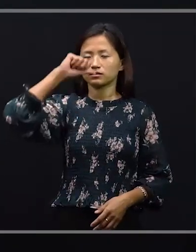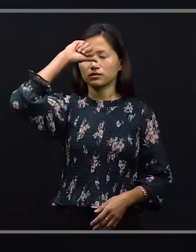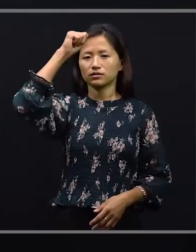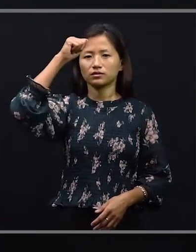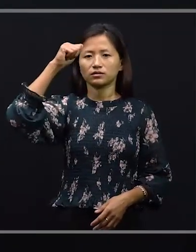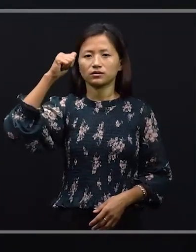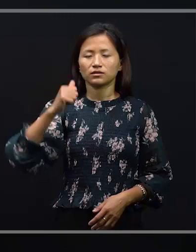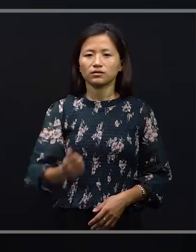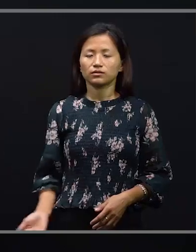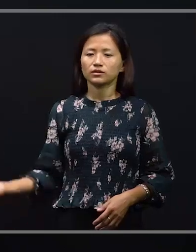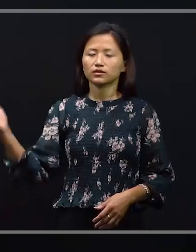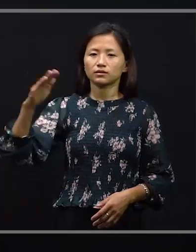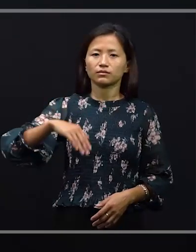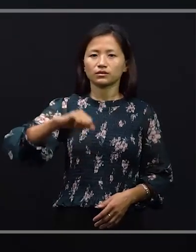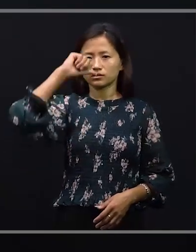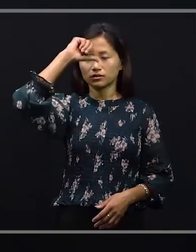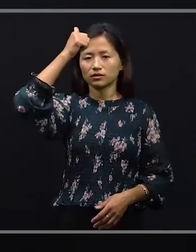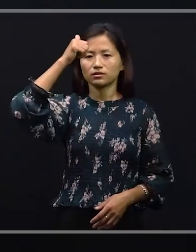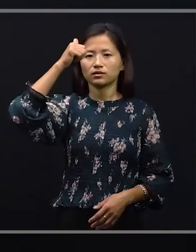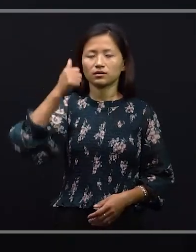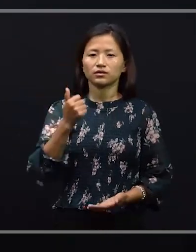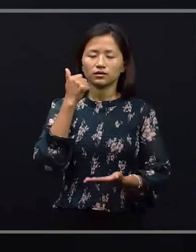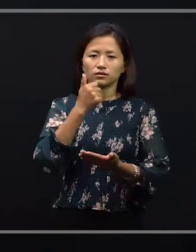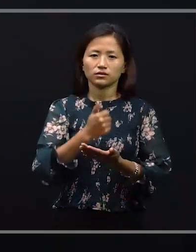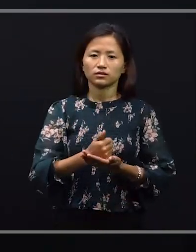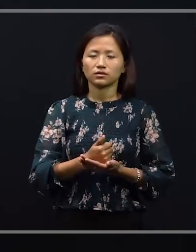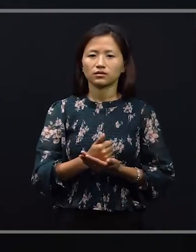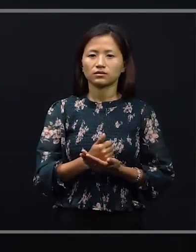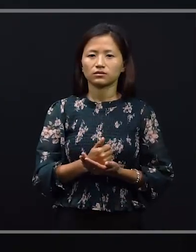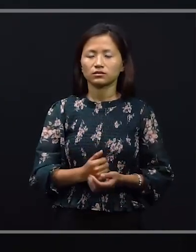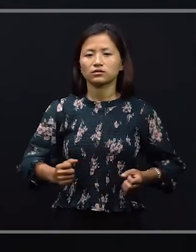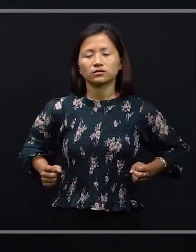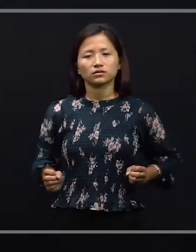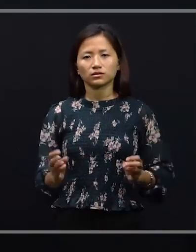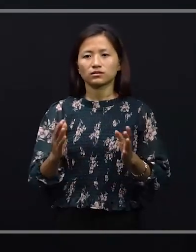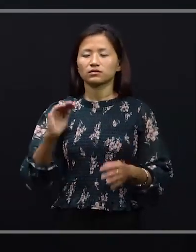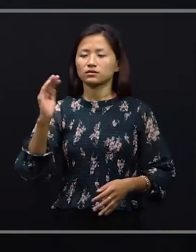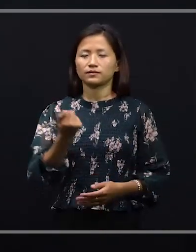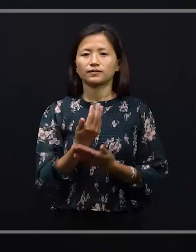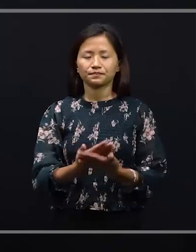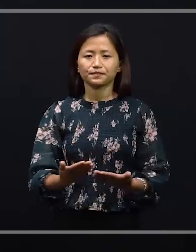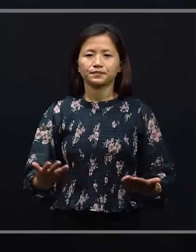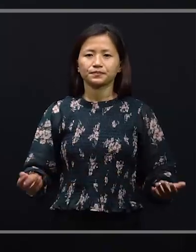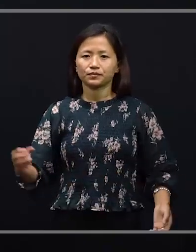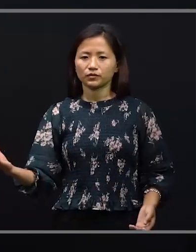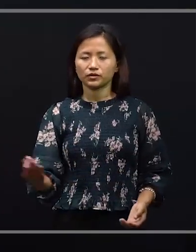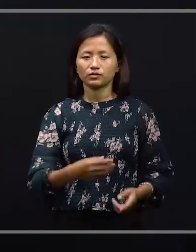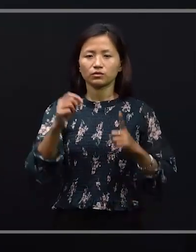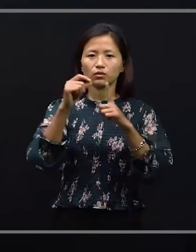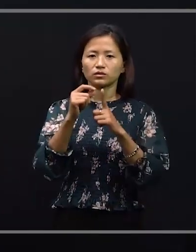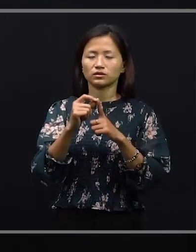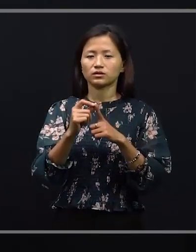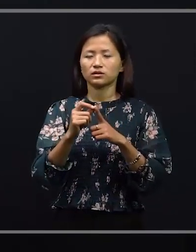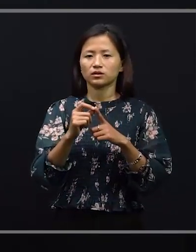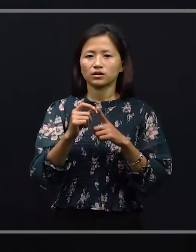and when he came back to India, he decided to start something, a new policy, which we call it